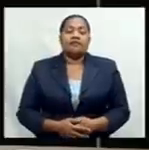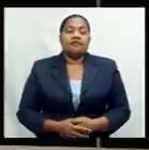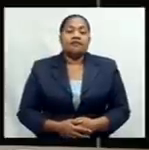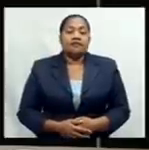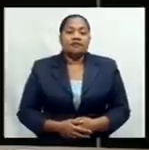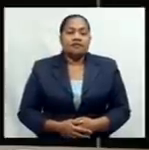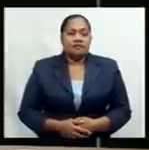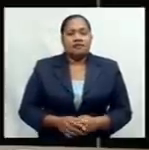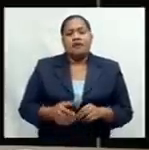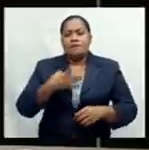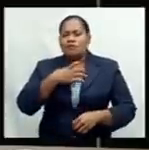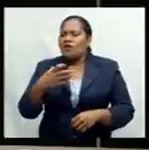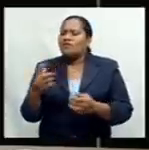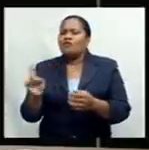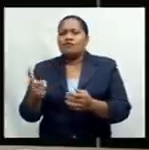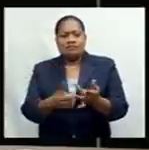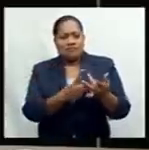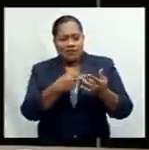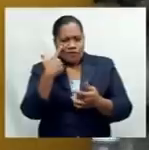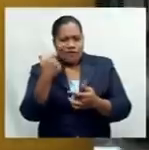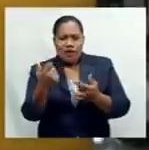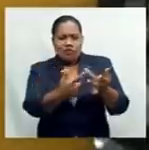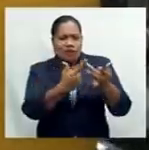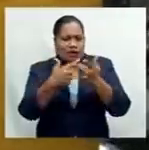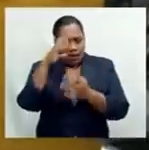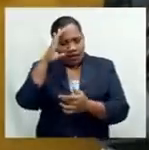countries. Christiana Oluwai reports.